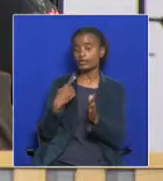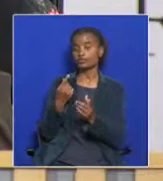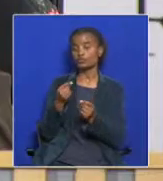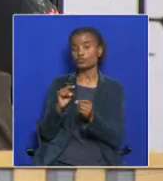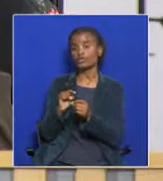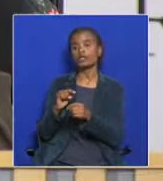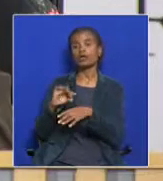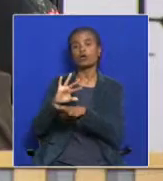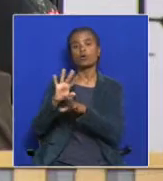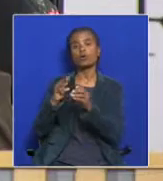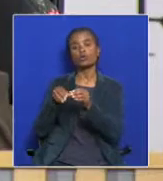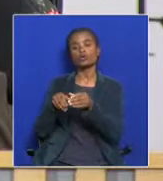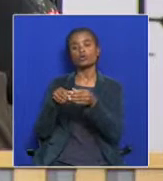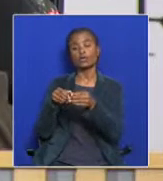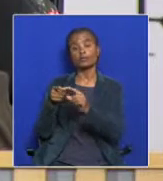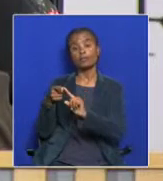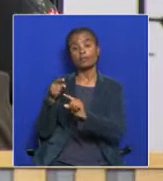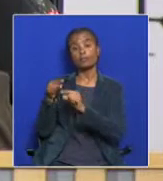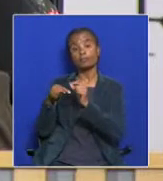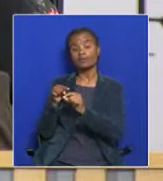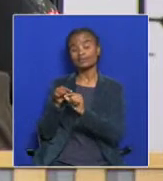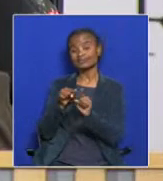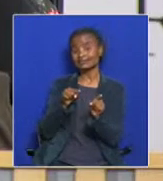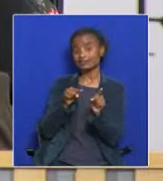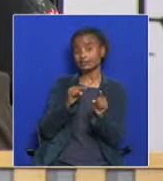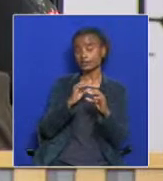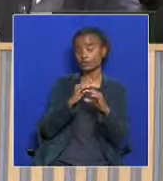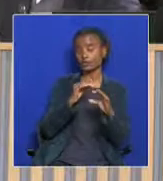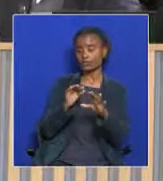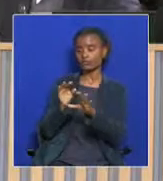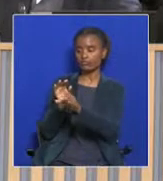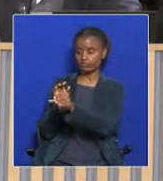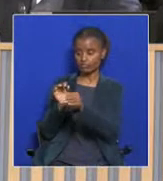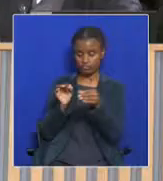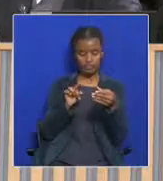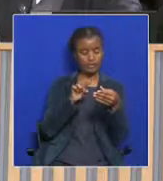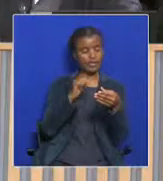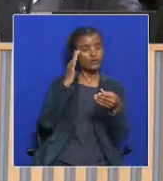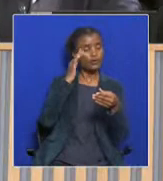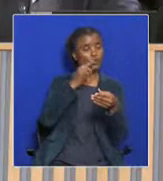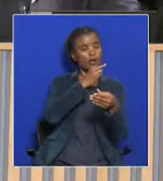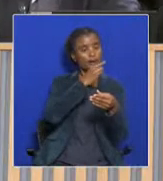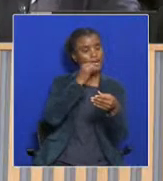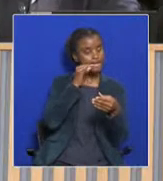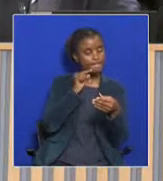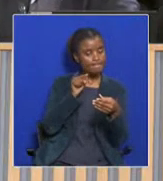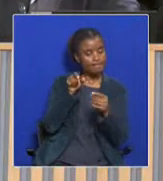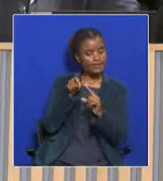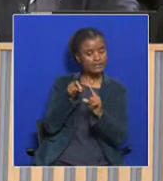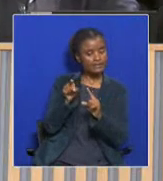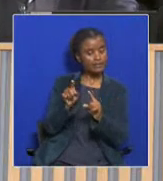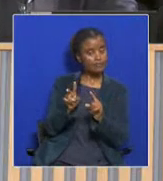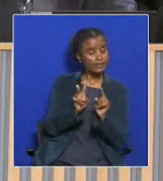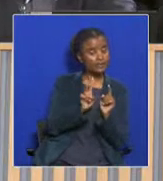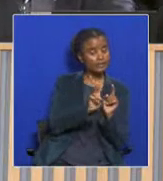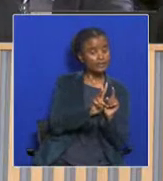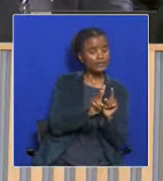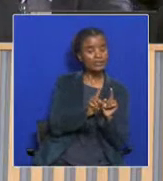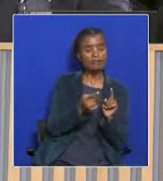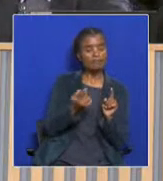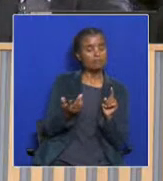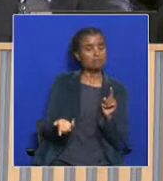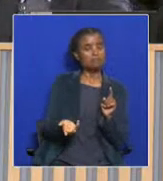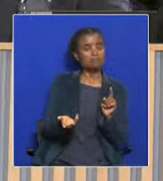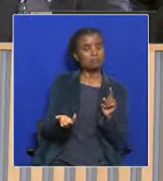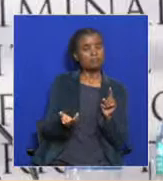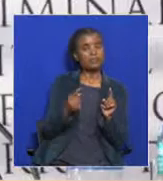relating to that container as to what happened. That will give me the name of the Hawks members that came. I don't expect her to remember them off the top of her